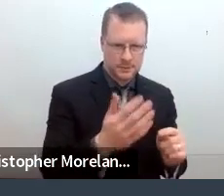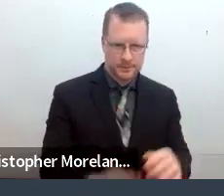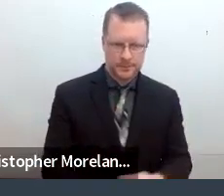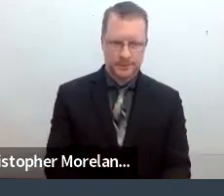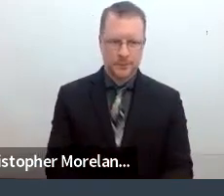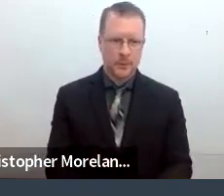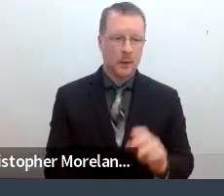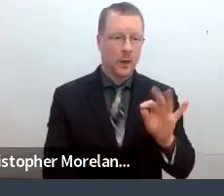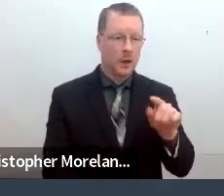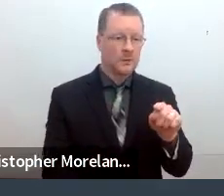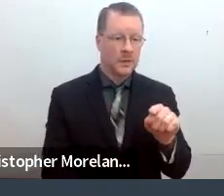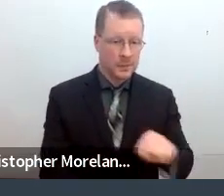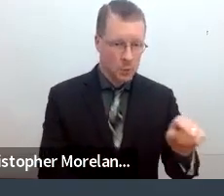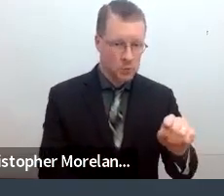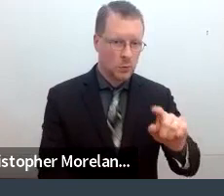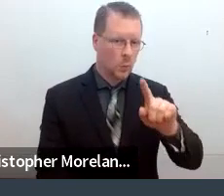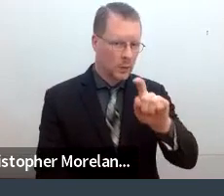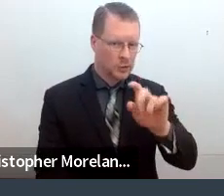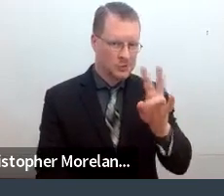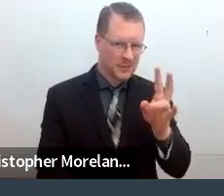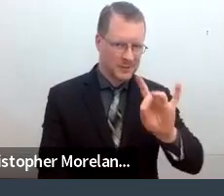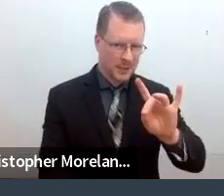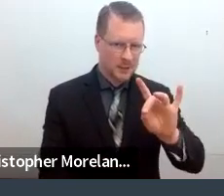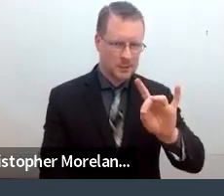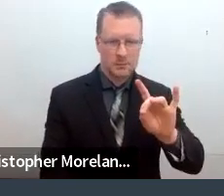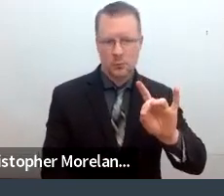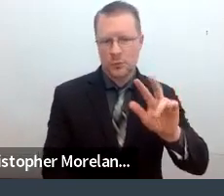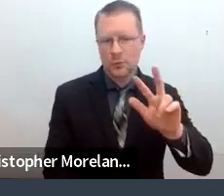5,851 respondents answered disability items.